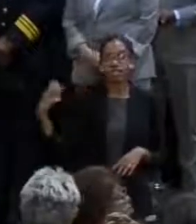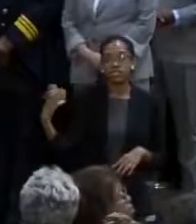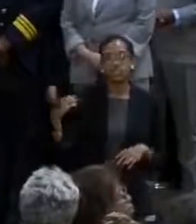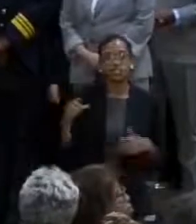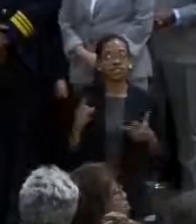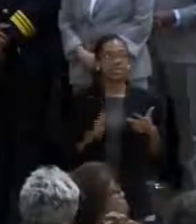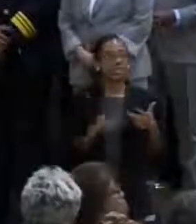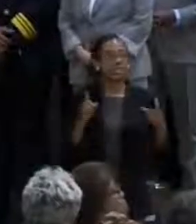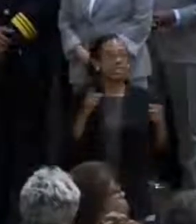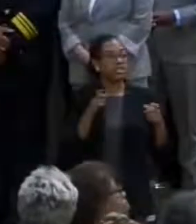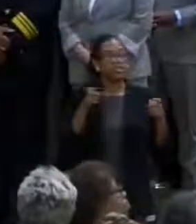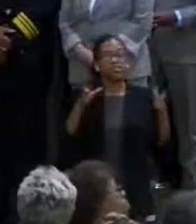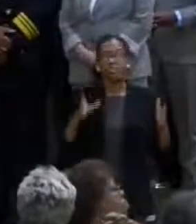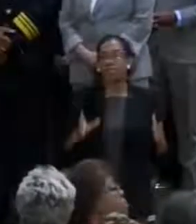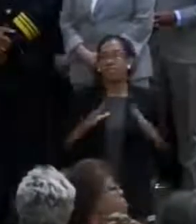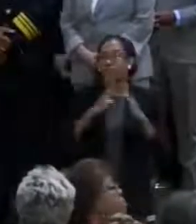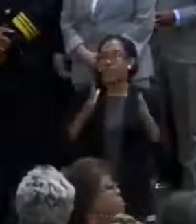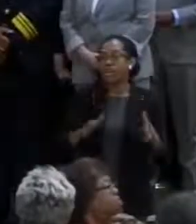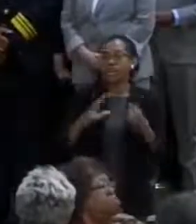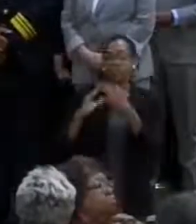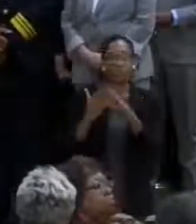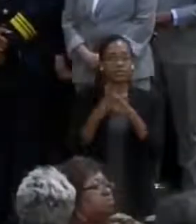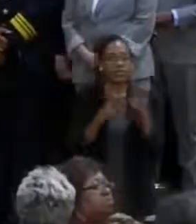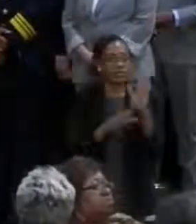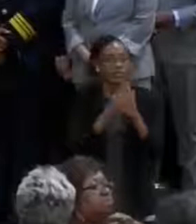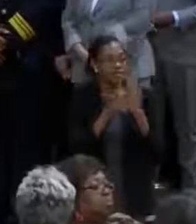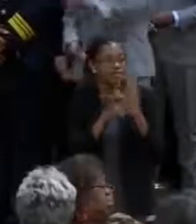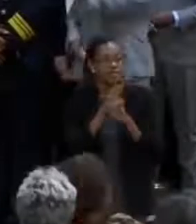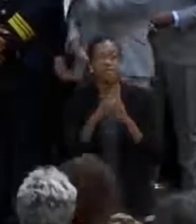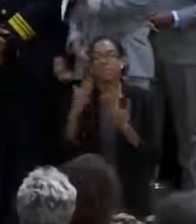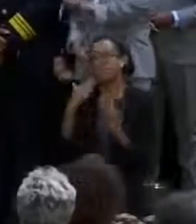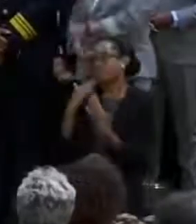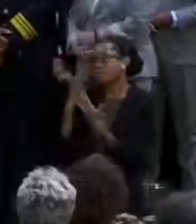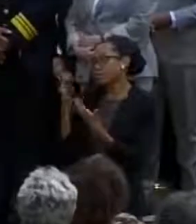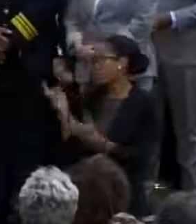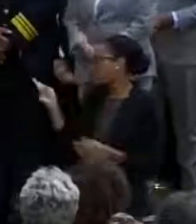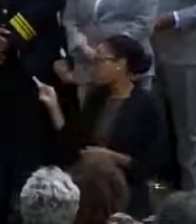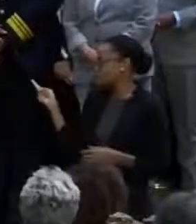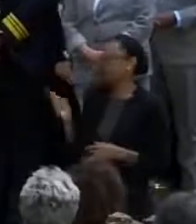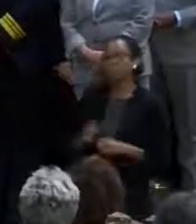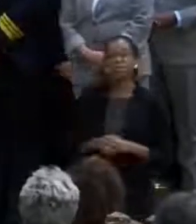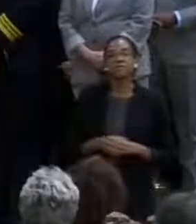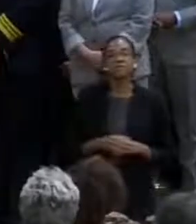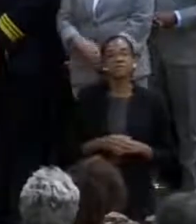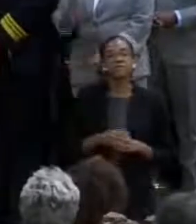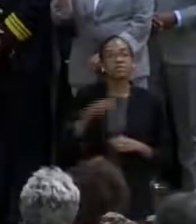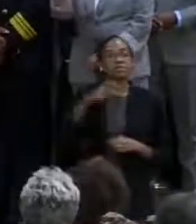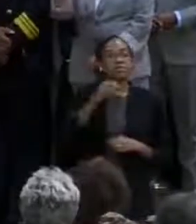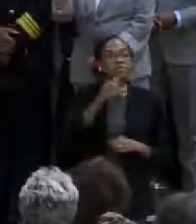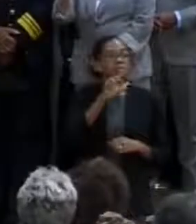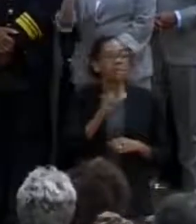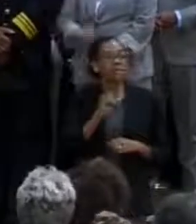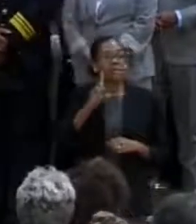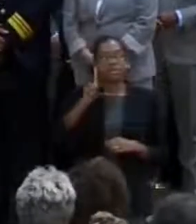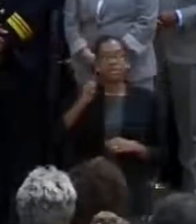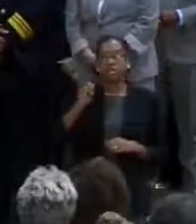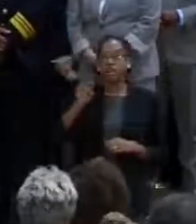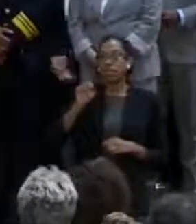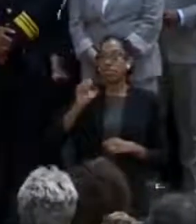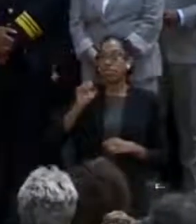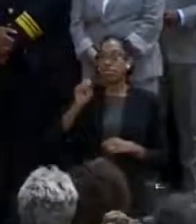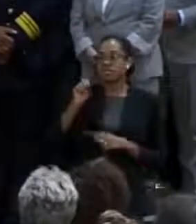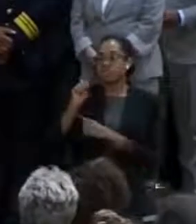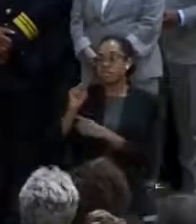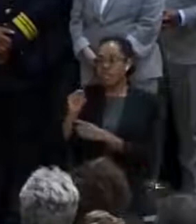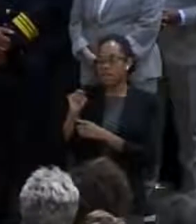Director of Housing and Community Development. Thank you, Gregory, Chief. Polly Donaldson at DHCD, Lamont